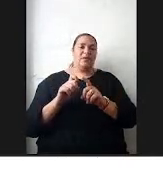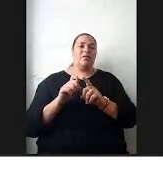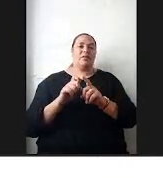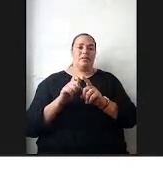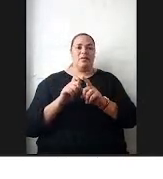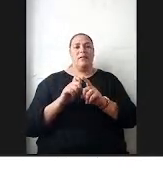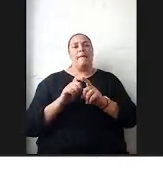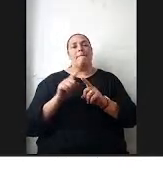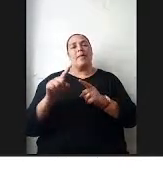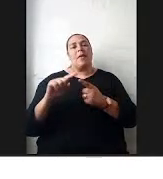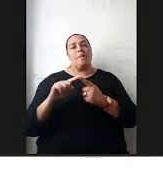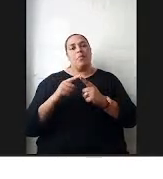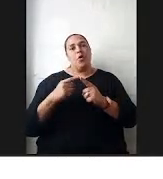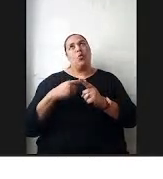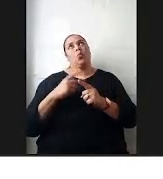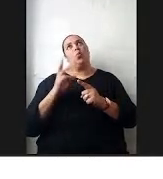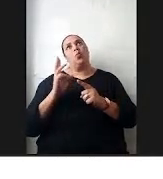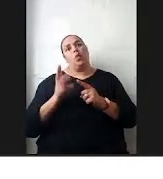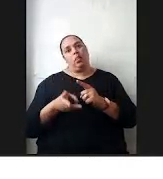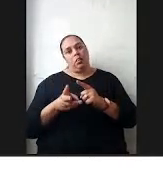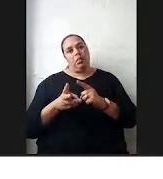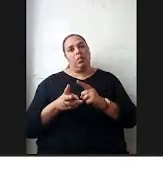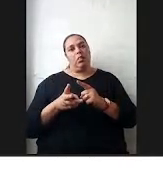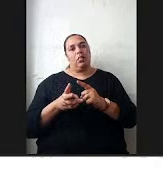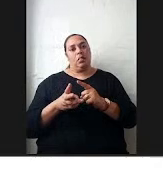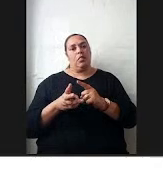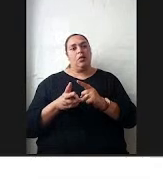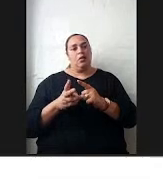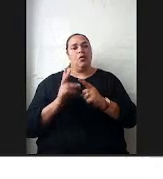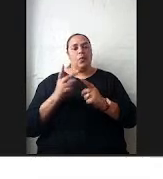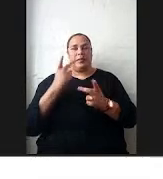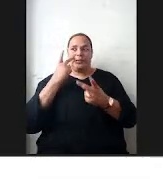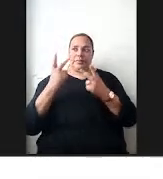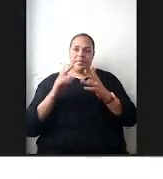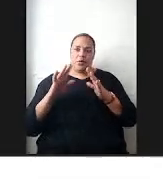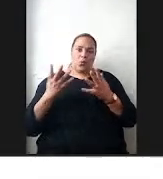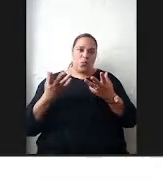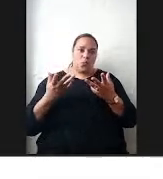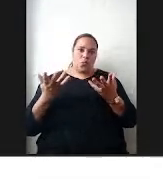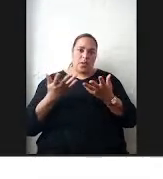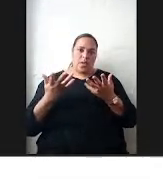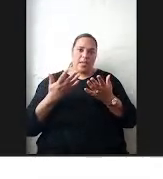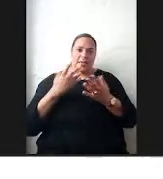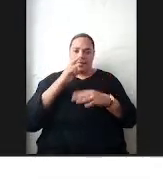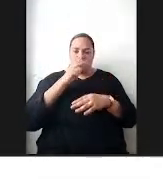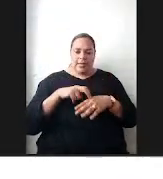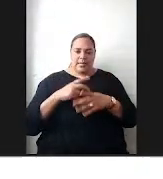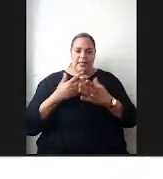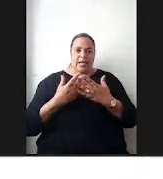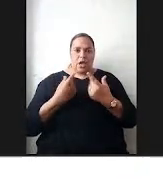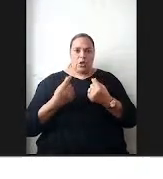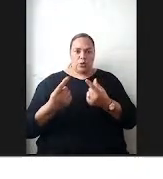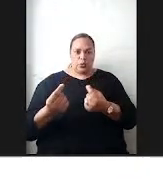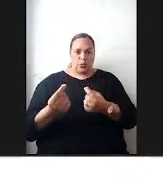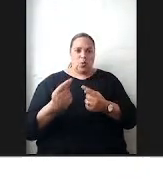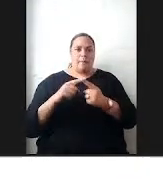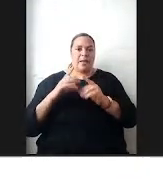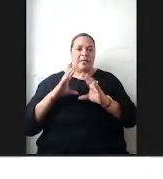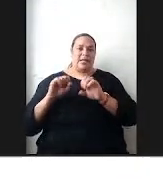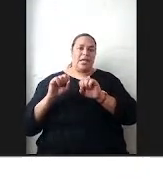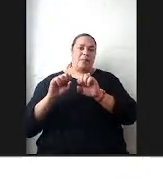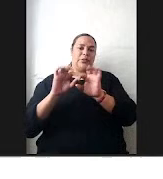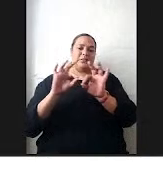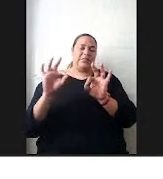taken, we will slice and dice, and also where necessary, relevant, we'll then capture the informal